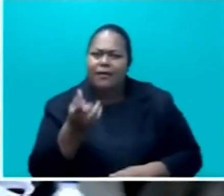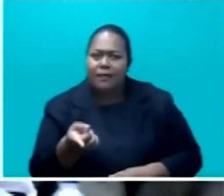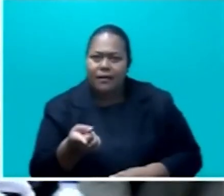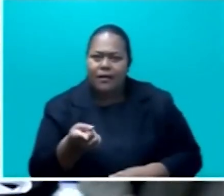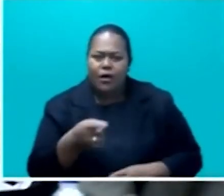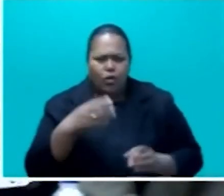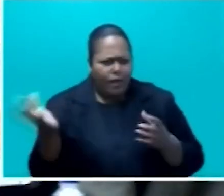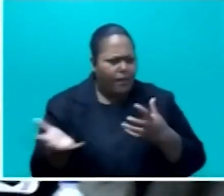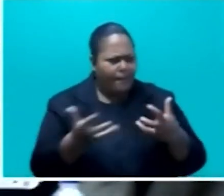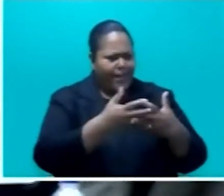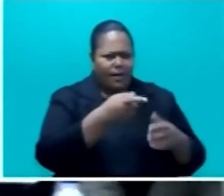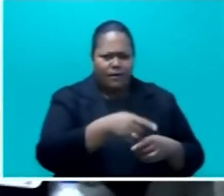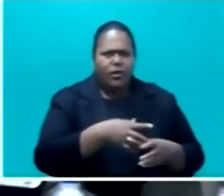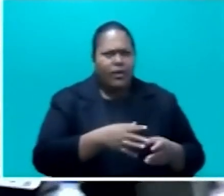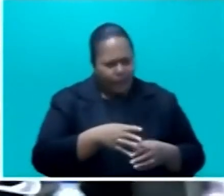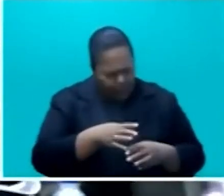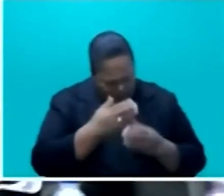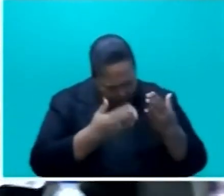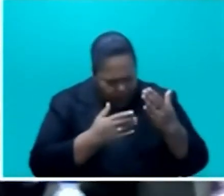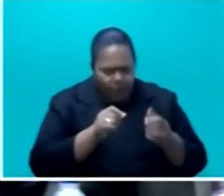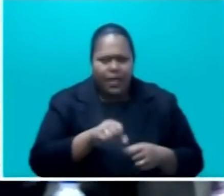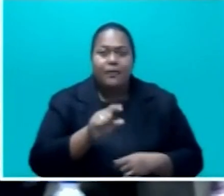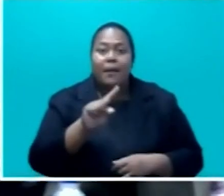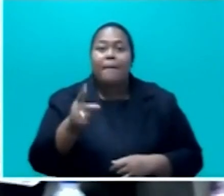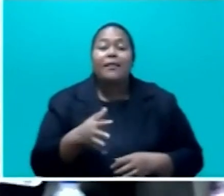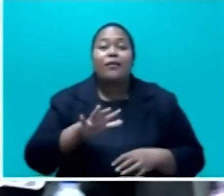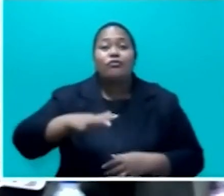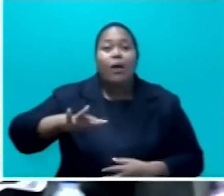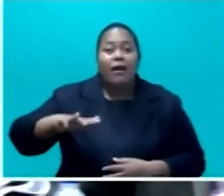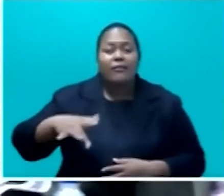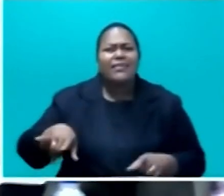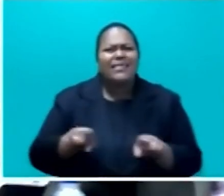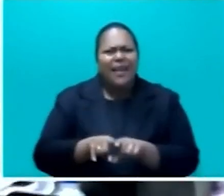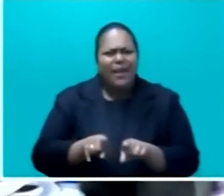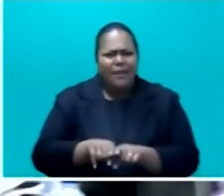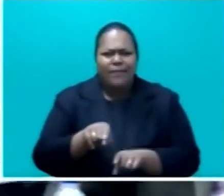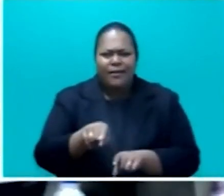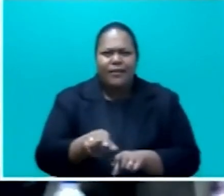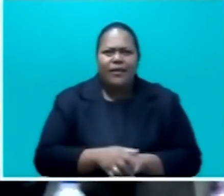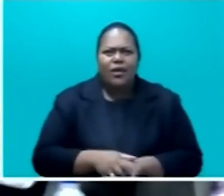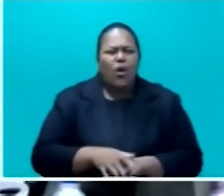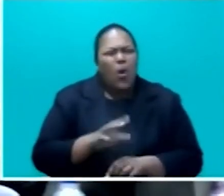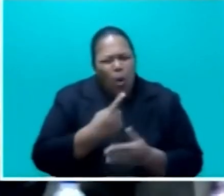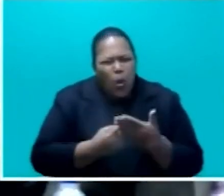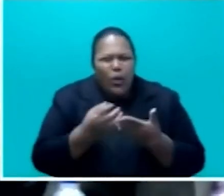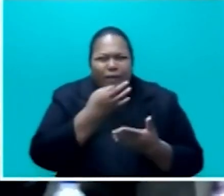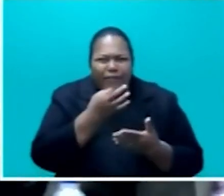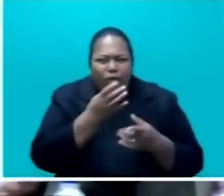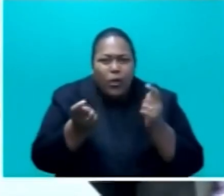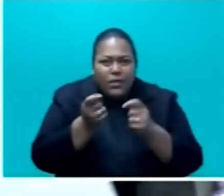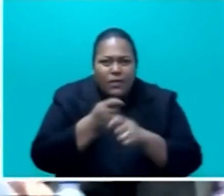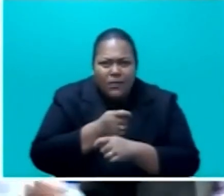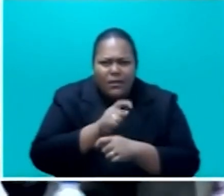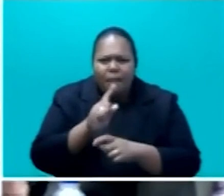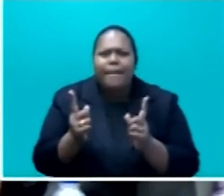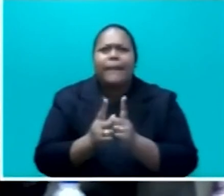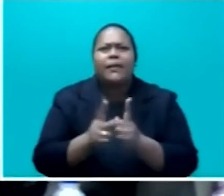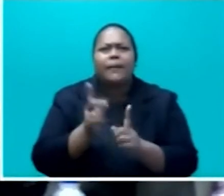proclamated version turned out to be almost identical to the draft, save for a few minor adjustments, unquote.